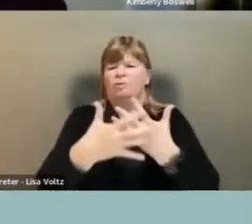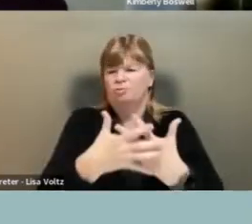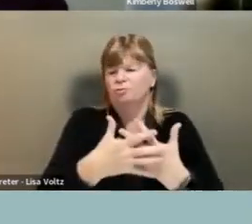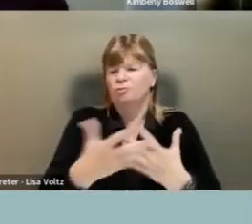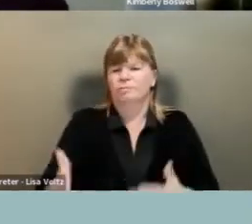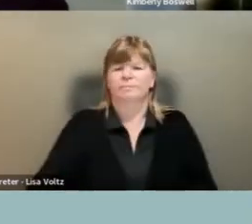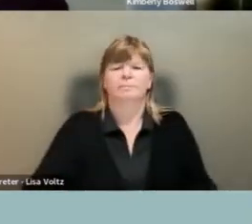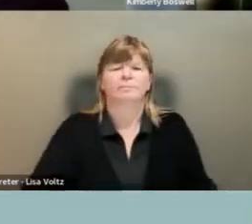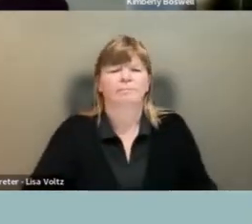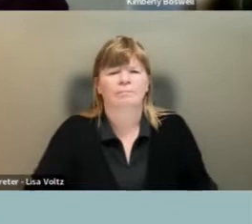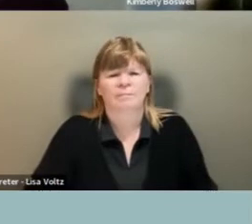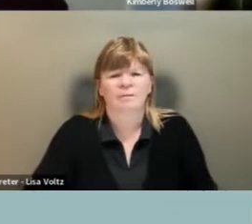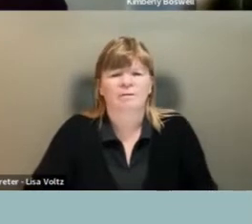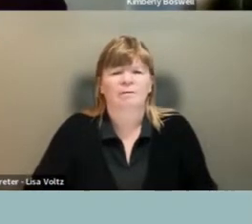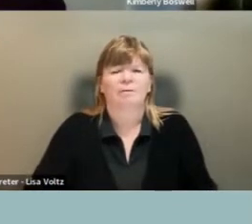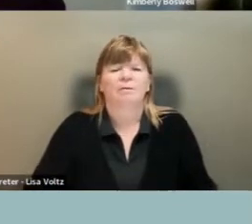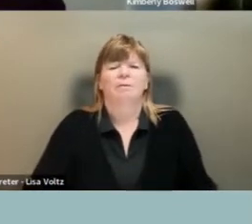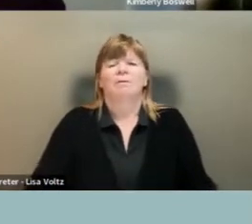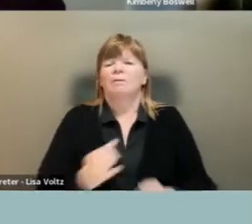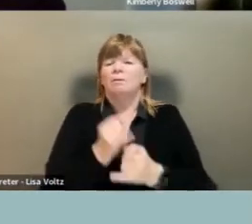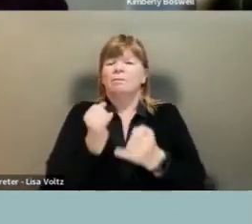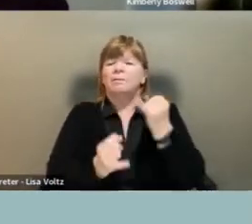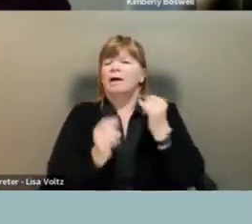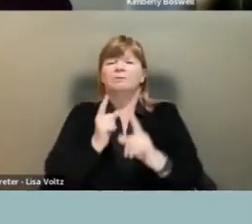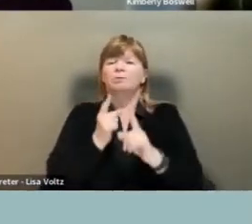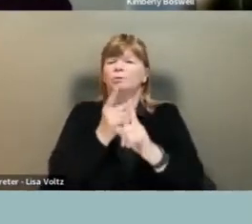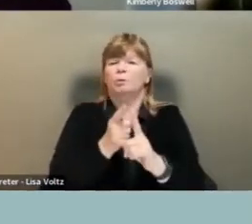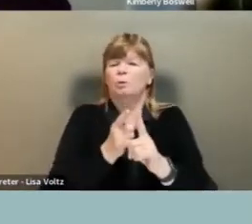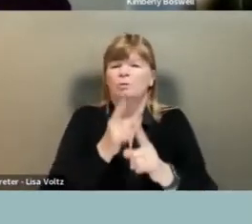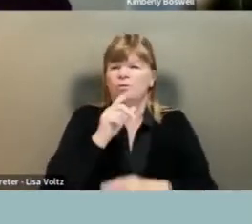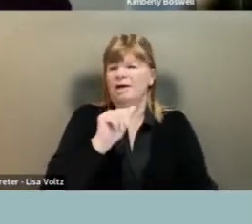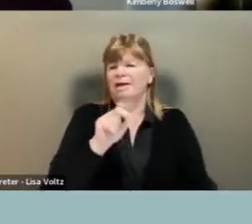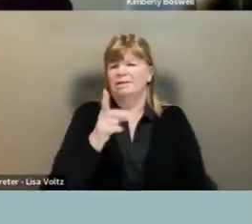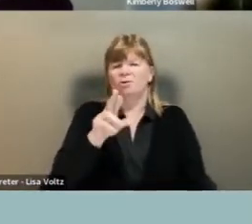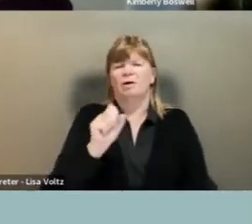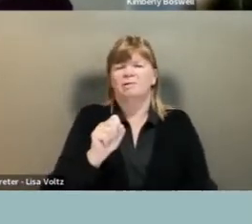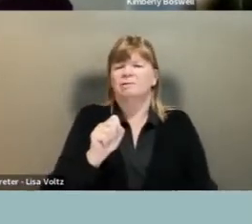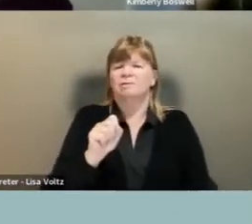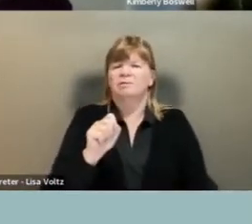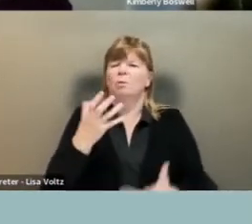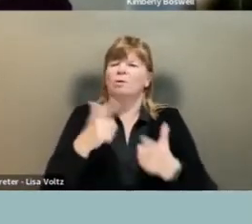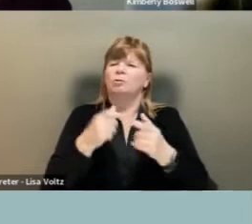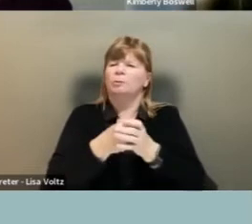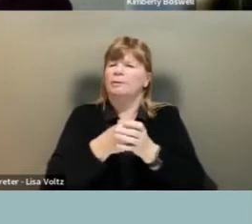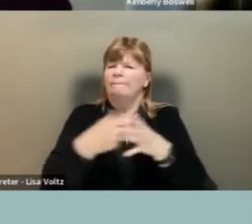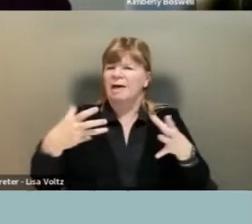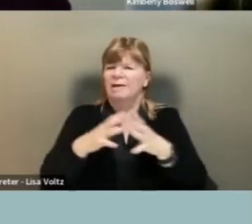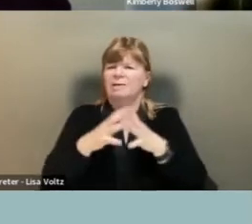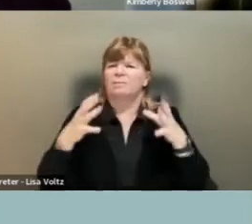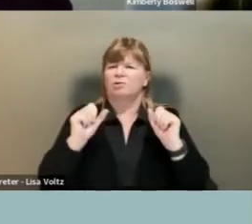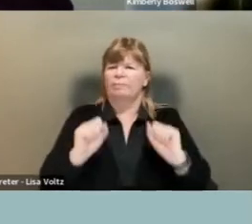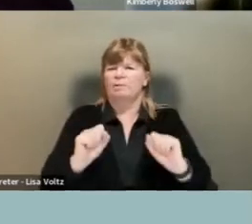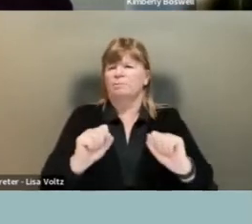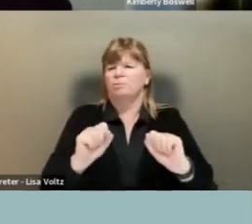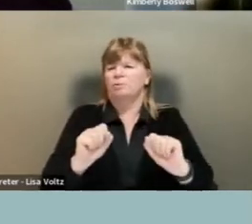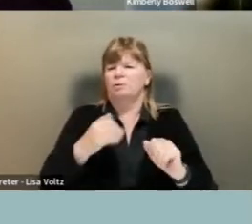system. And finally, our last goal for ADRS is to expand capacity with developing